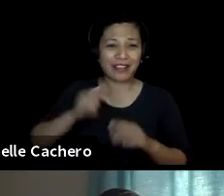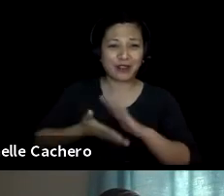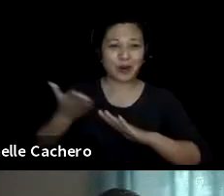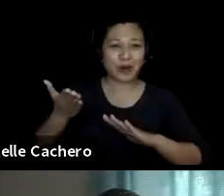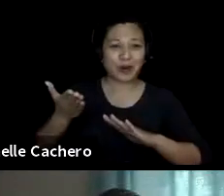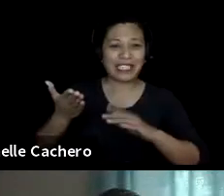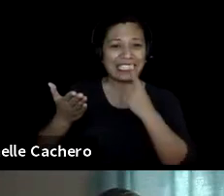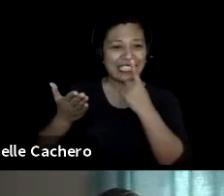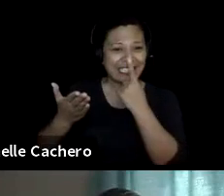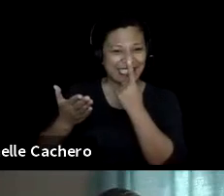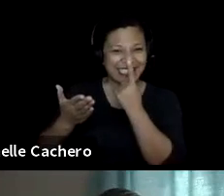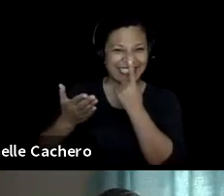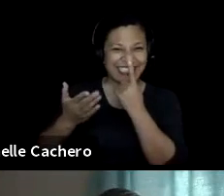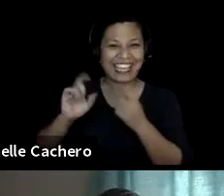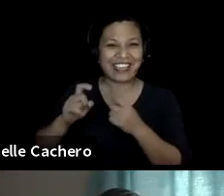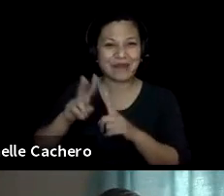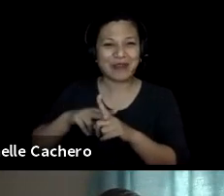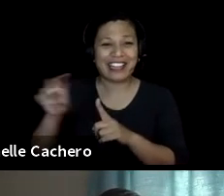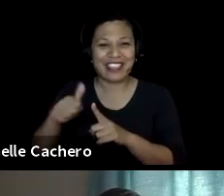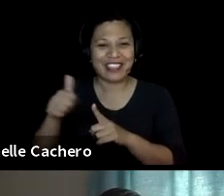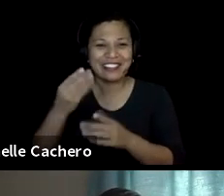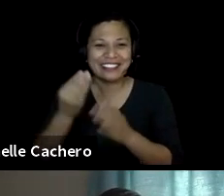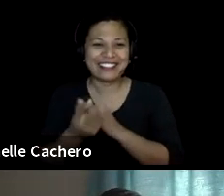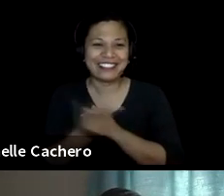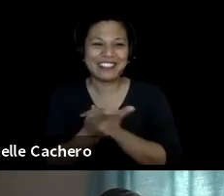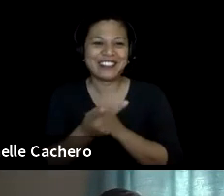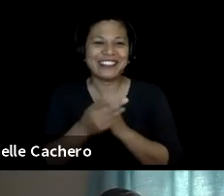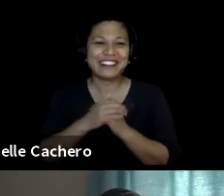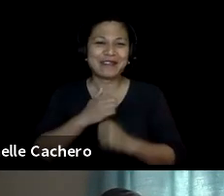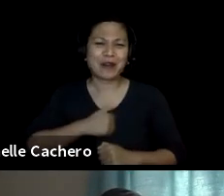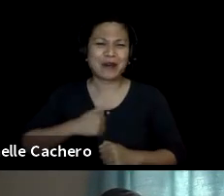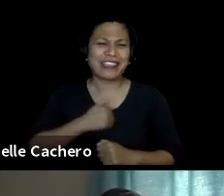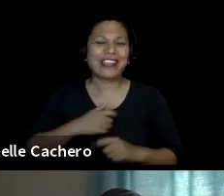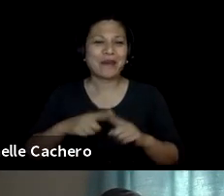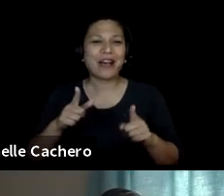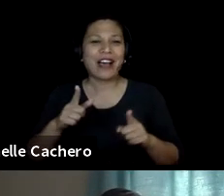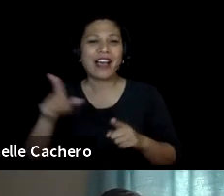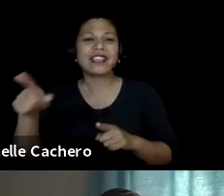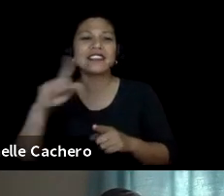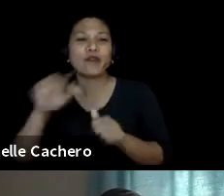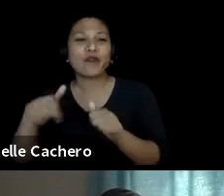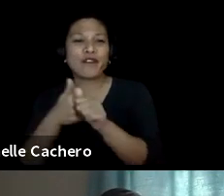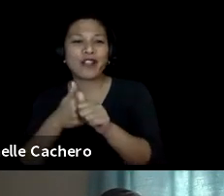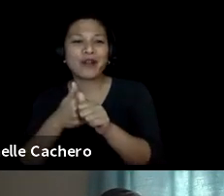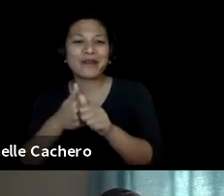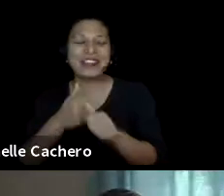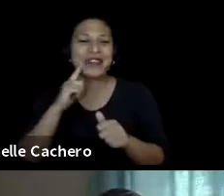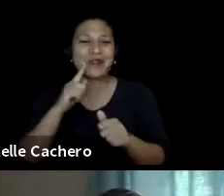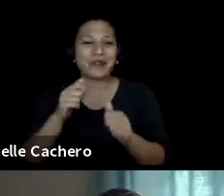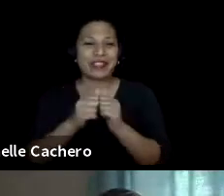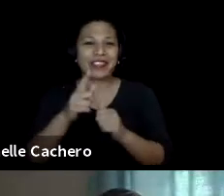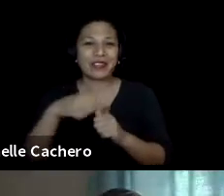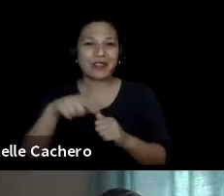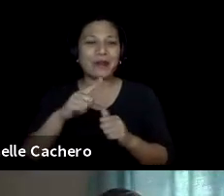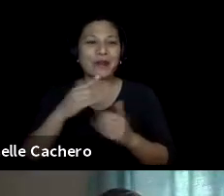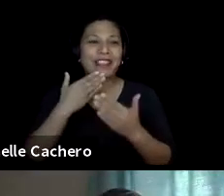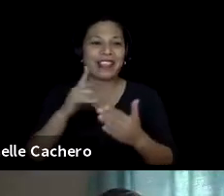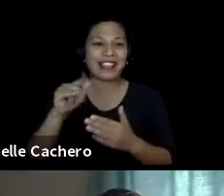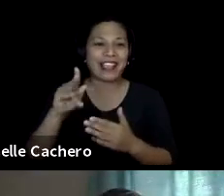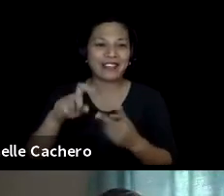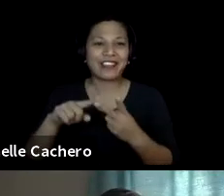up about the question, make sure it gets answered. Thank you so much, Lavie and Carmel. That